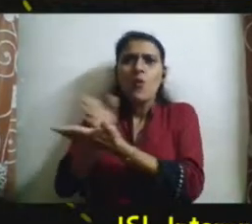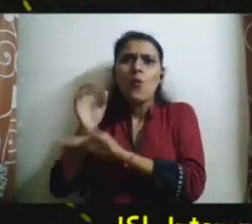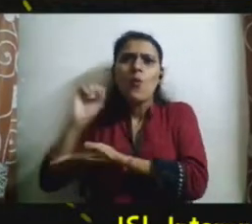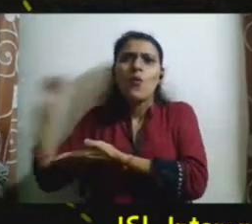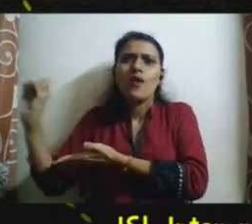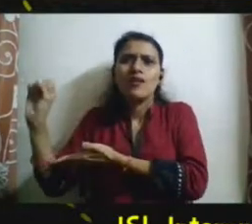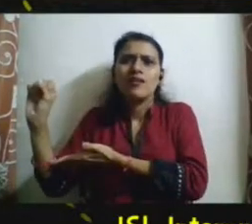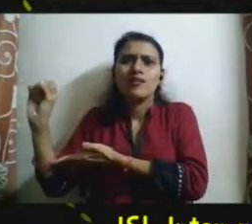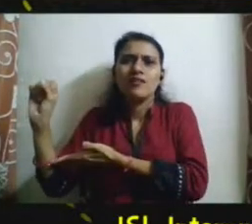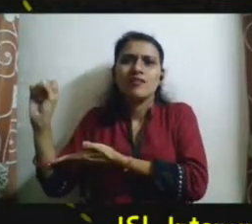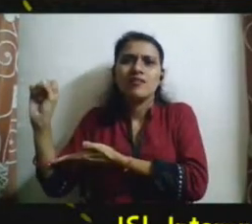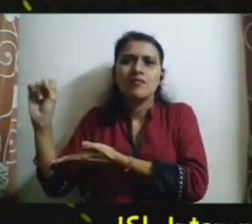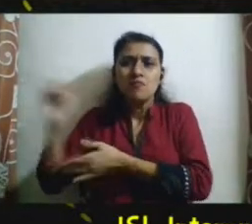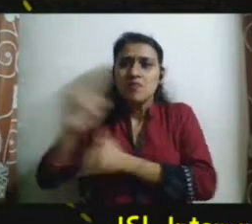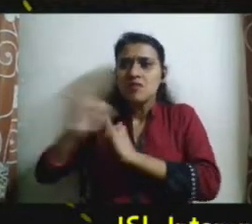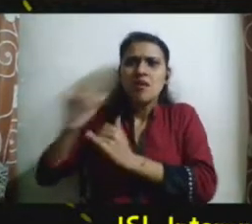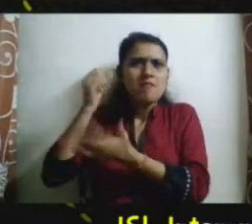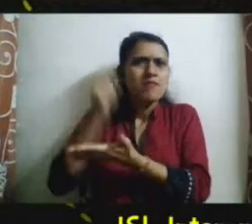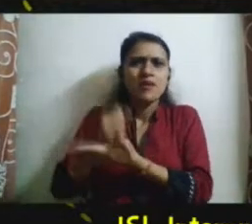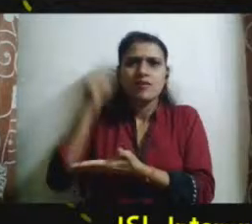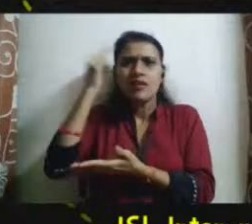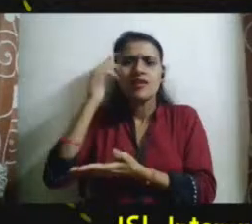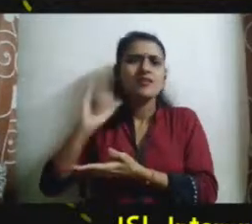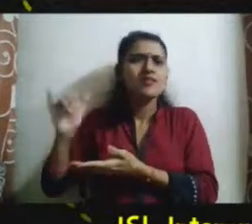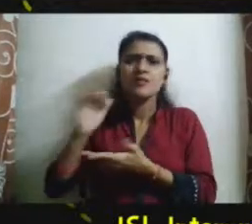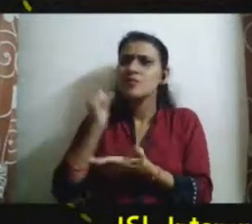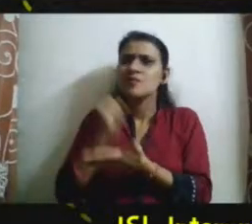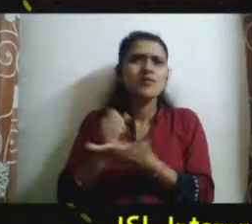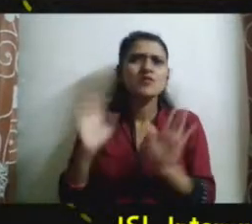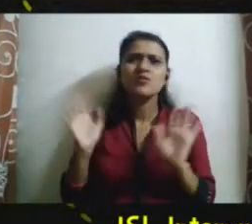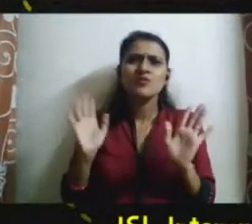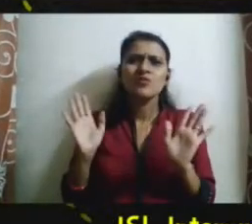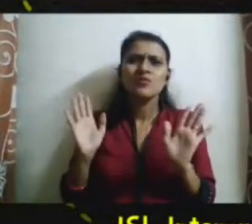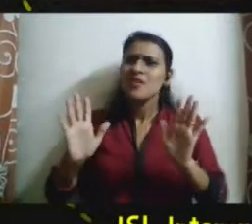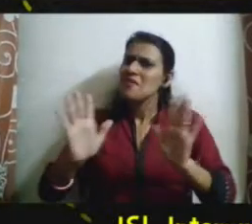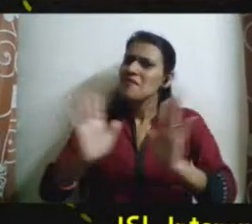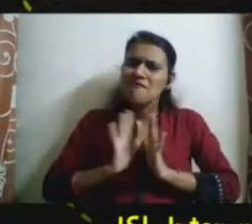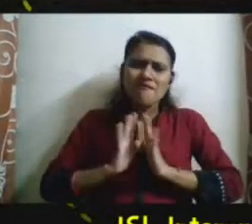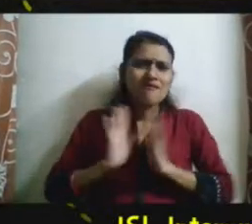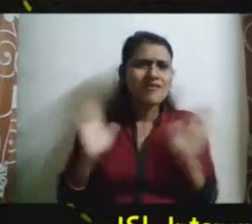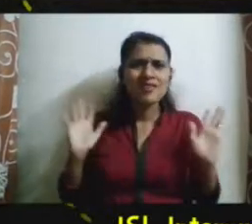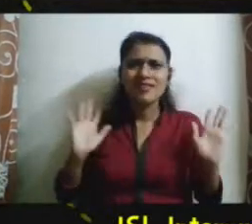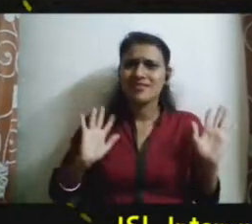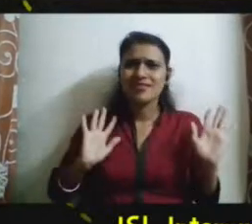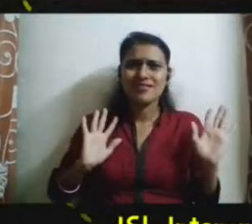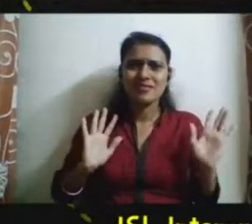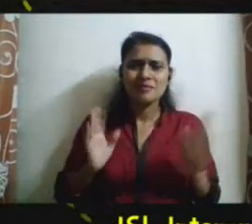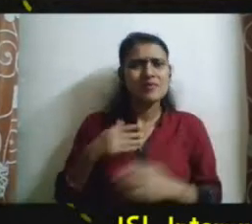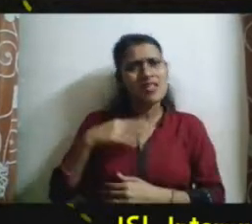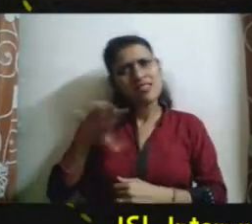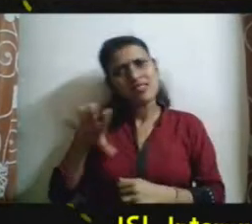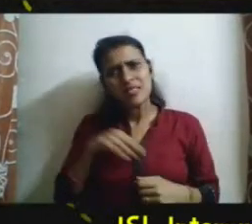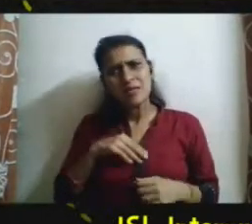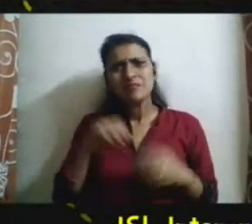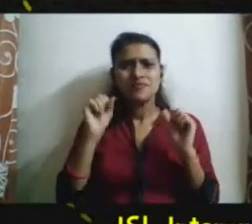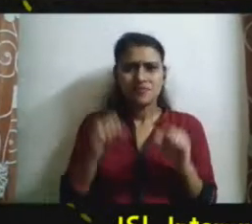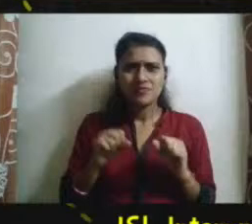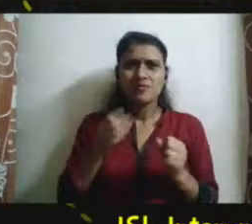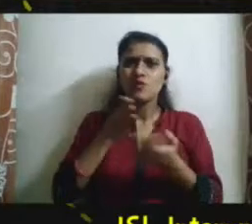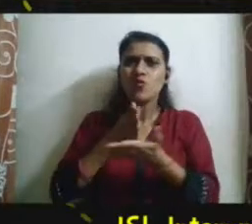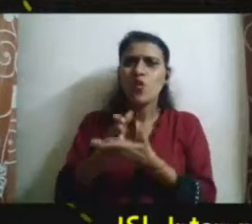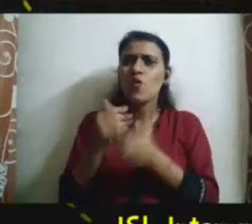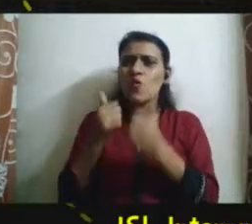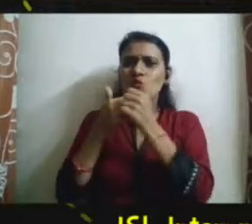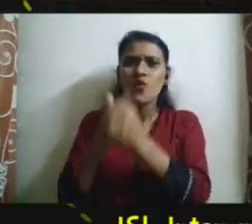identifying with it at all. And I like that quality about particularly this form of music